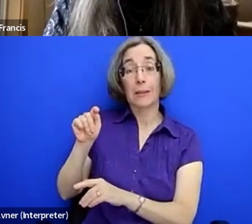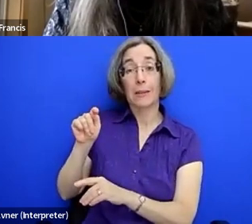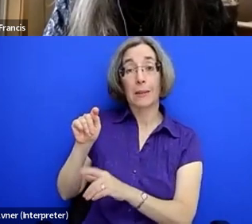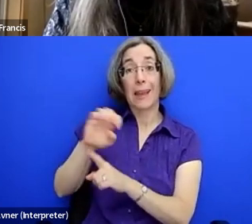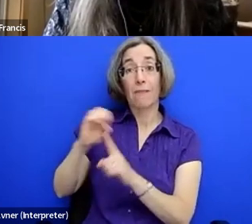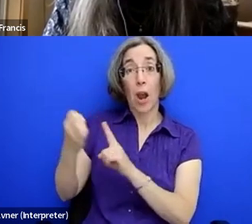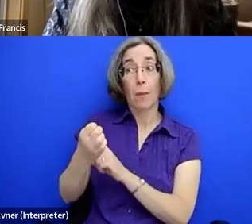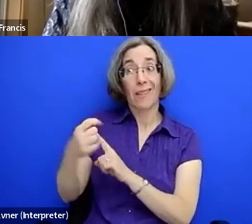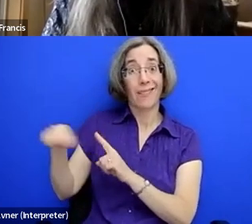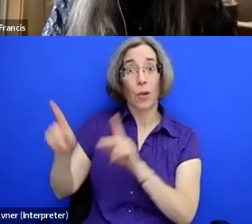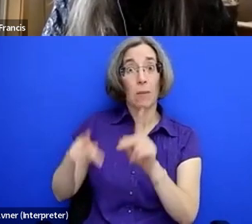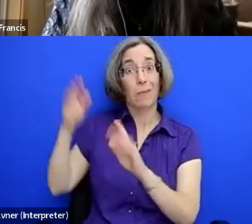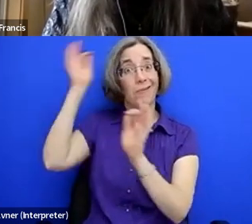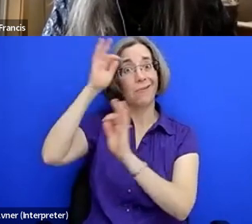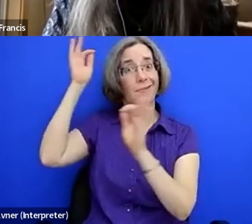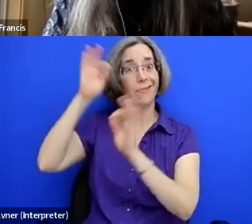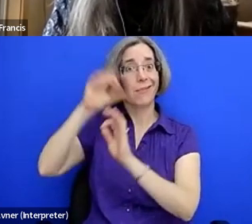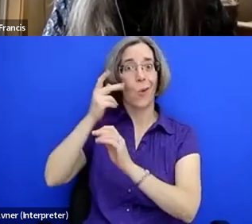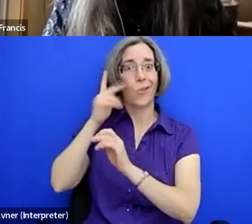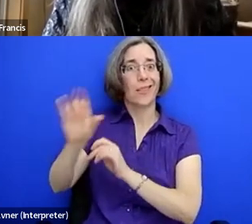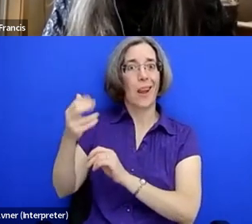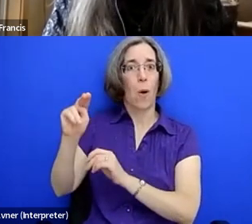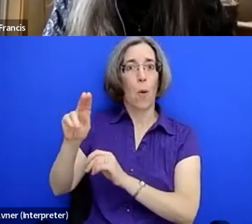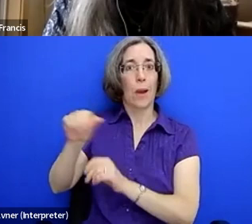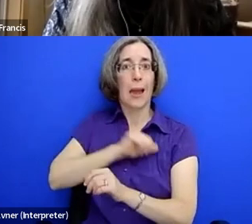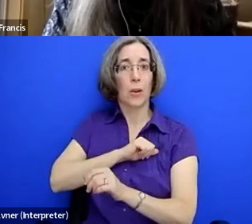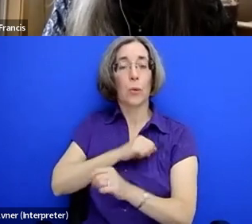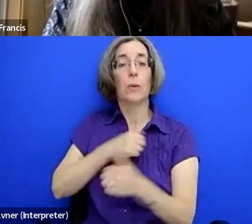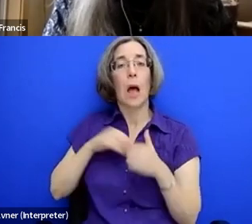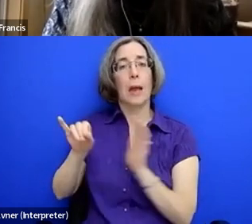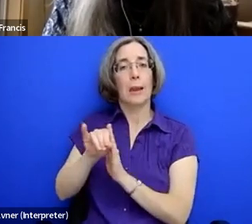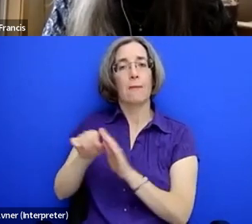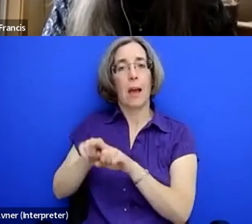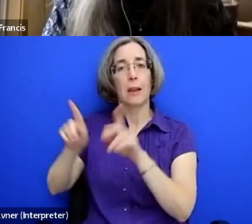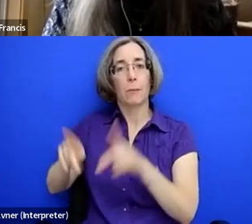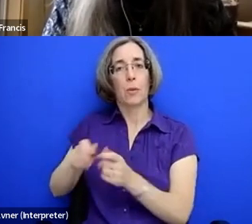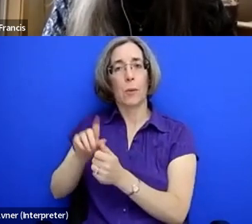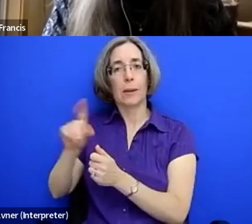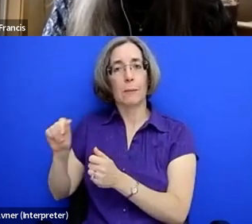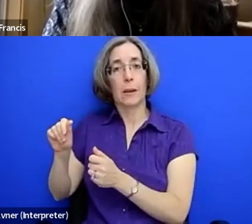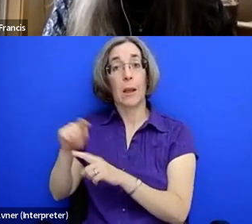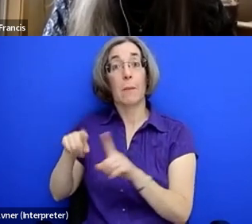attitudes, identify as a person with disability. But when I'm with others